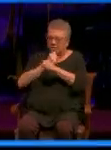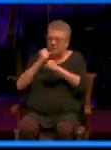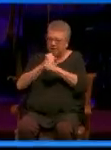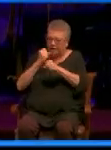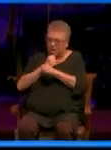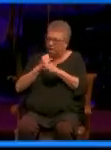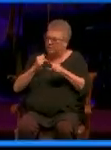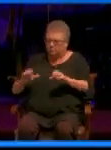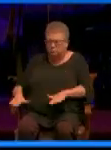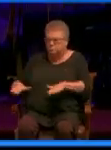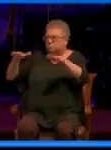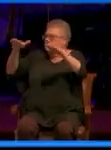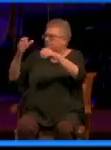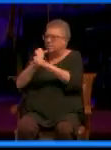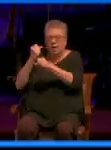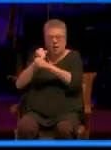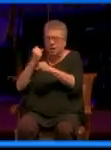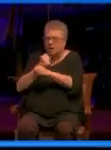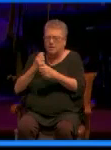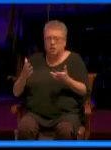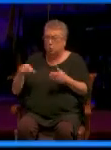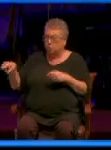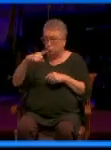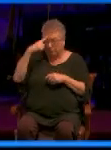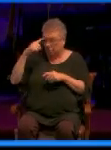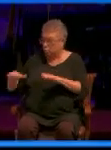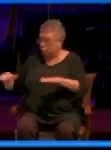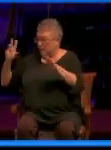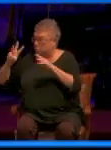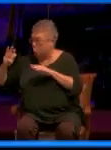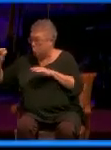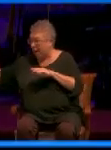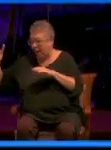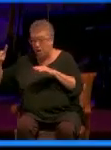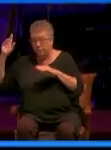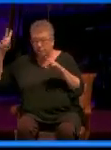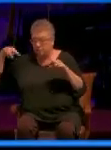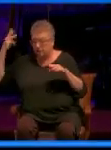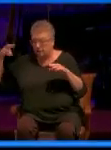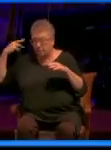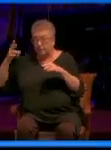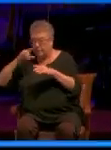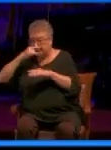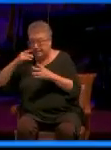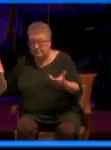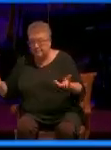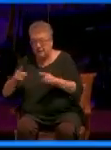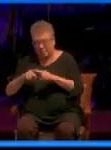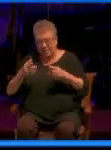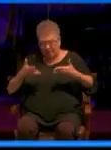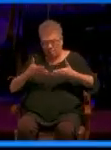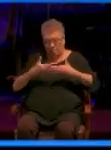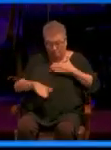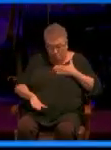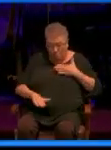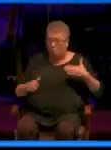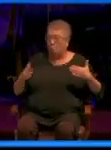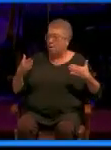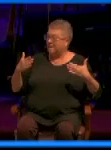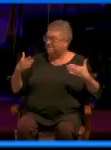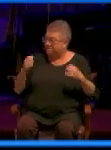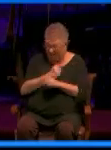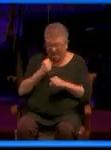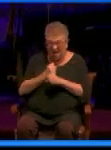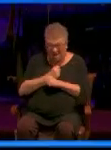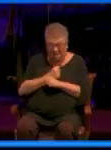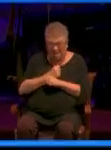have been fighting and arguing. You think you raised wild kids. These two have been fighting since their mother's womb, right?